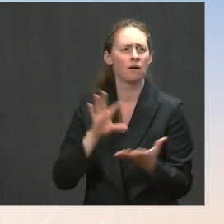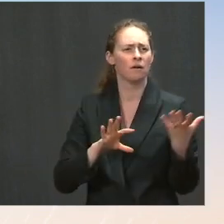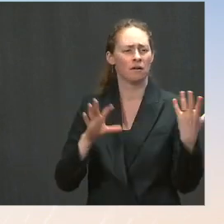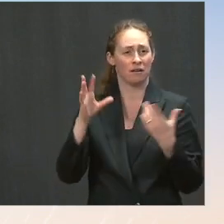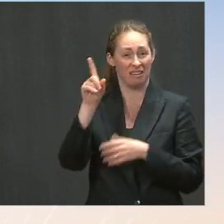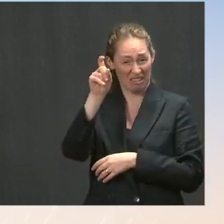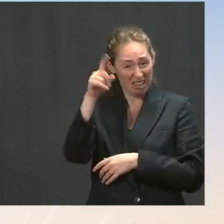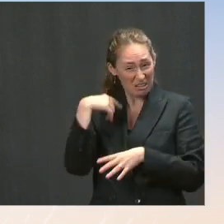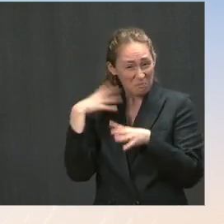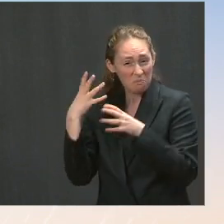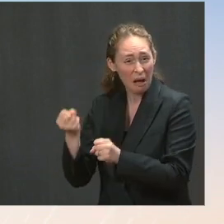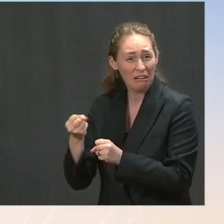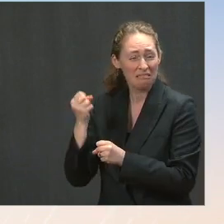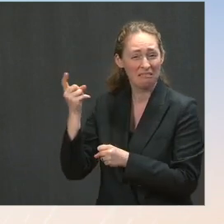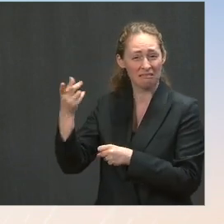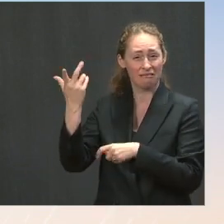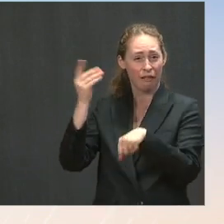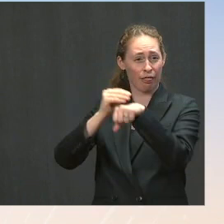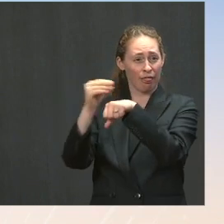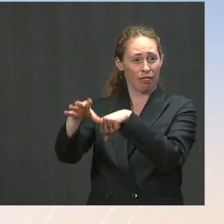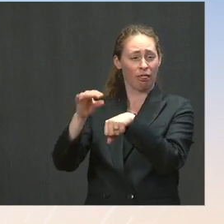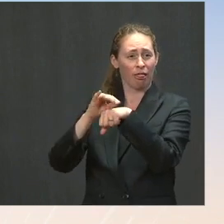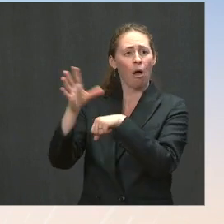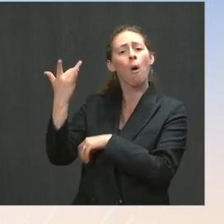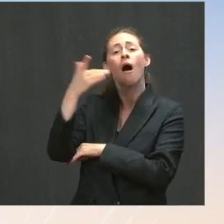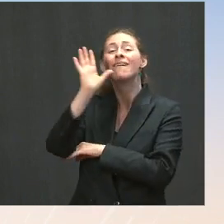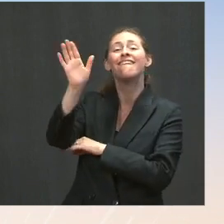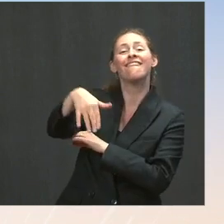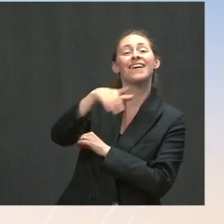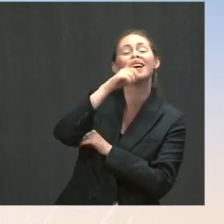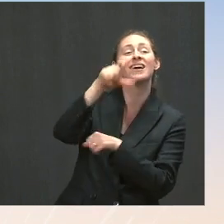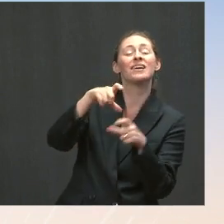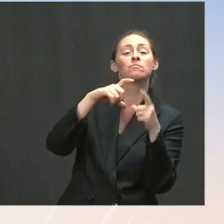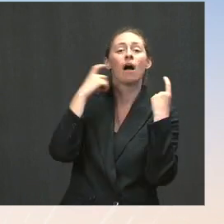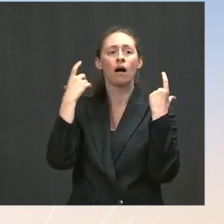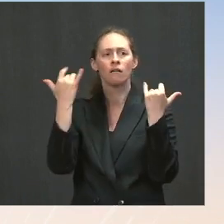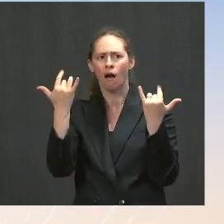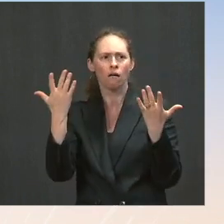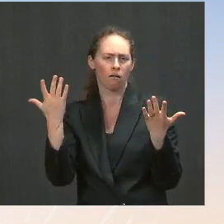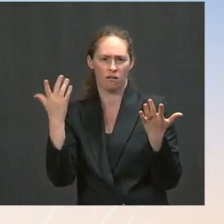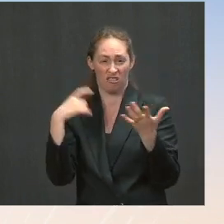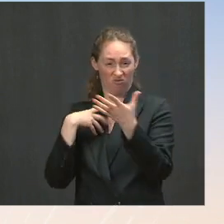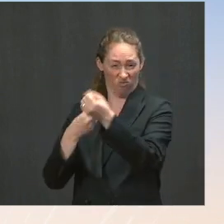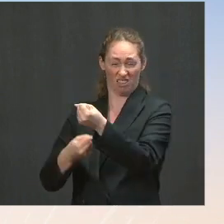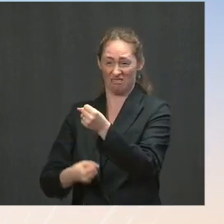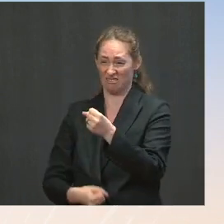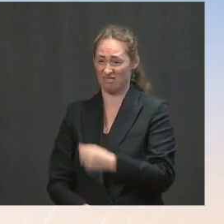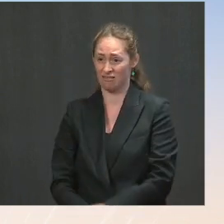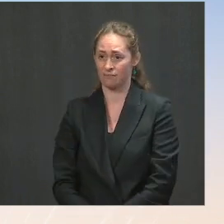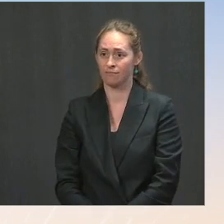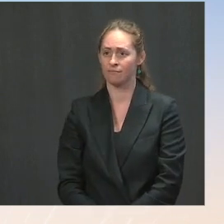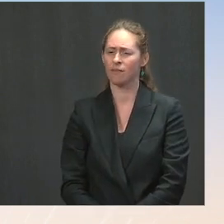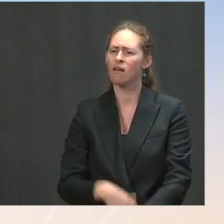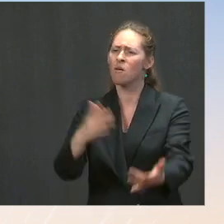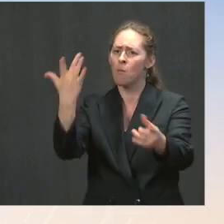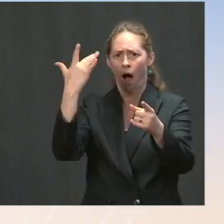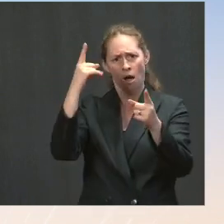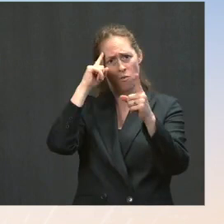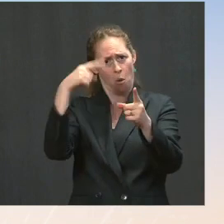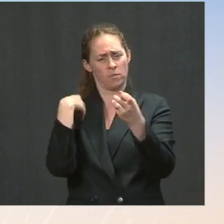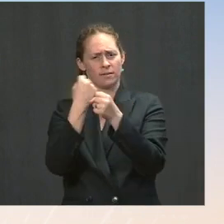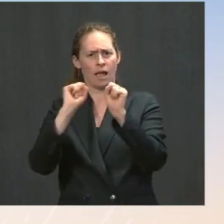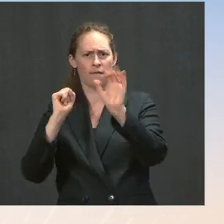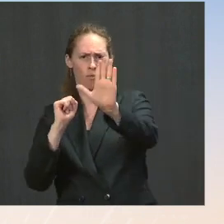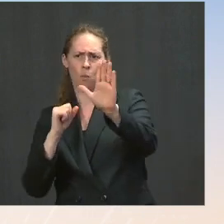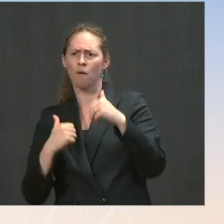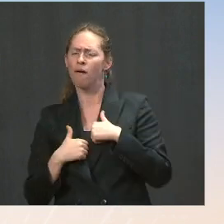them they don't have to wear a mask anymore inside? Because our goal is to save their lives. And our responsibility and the